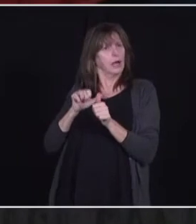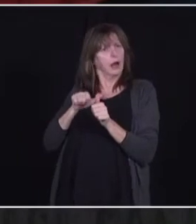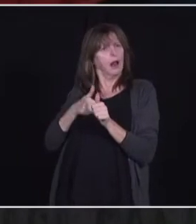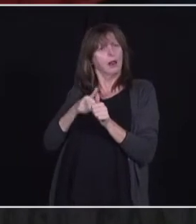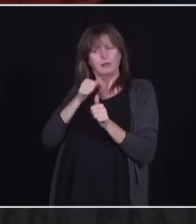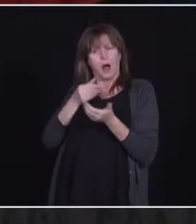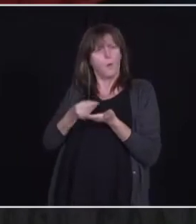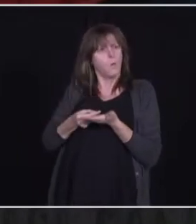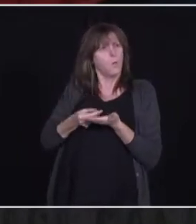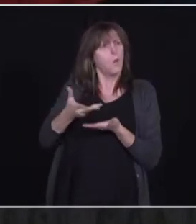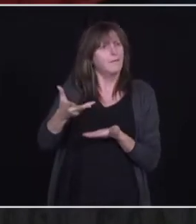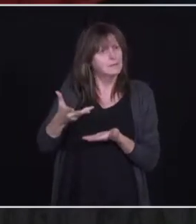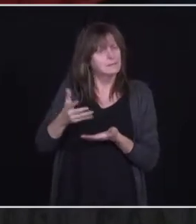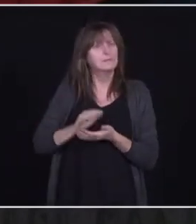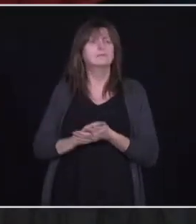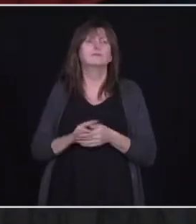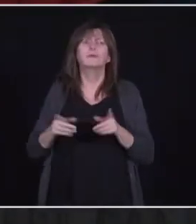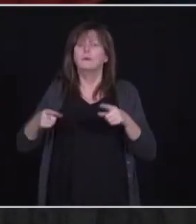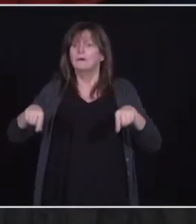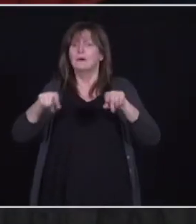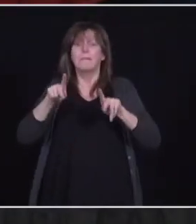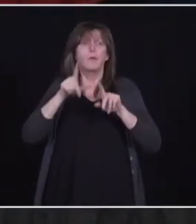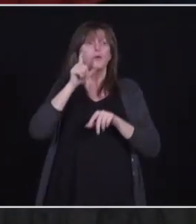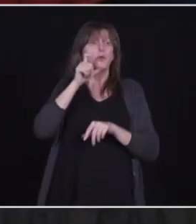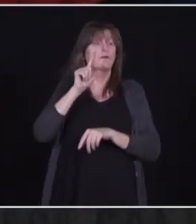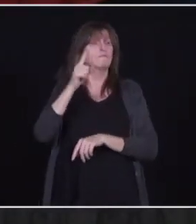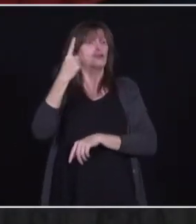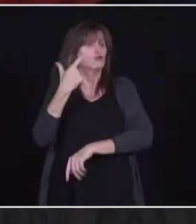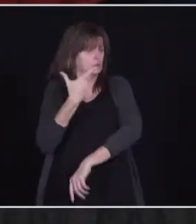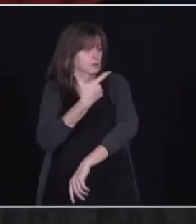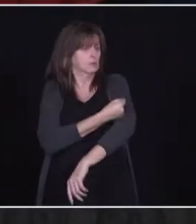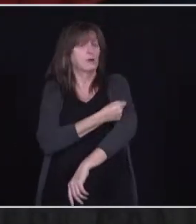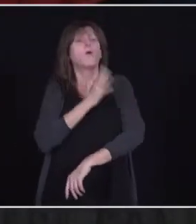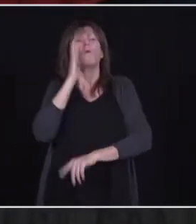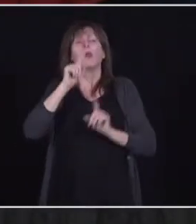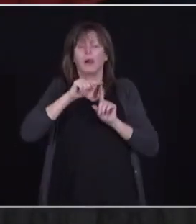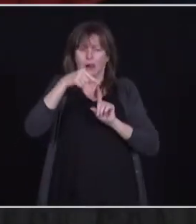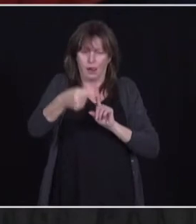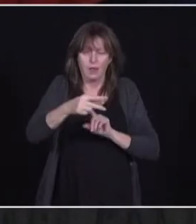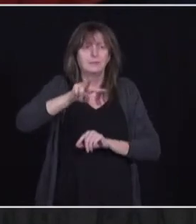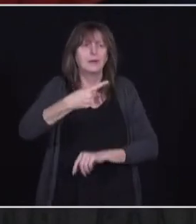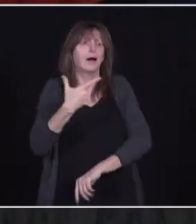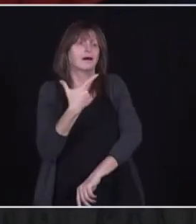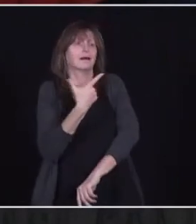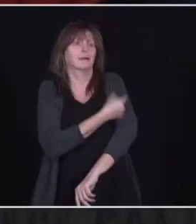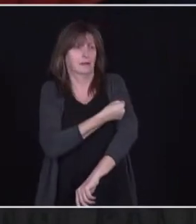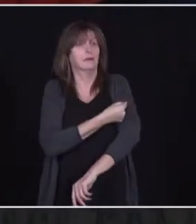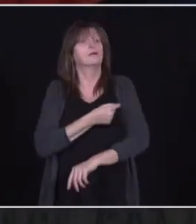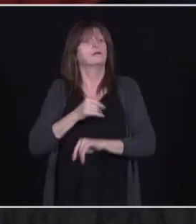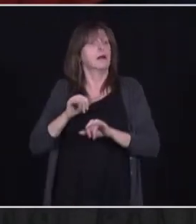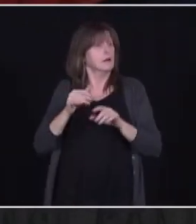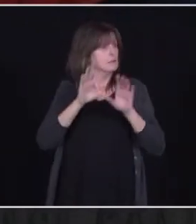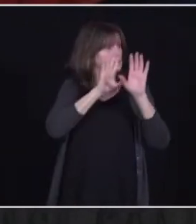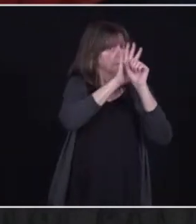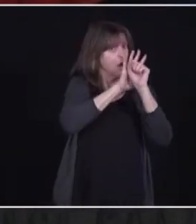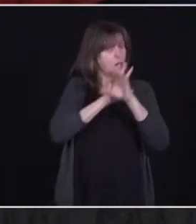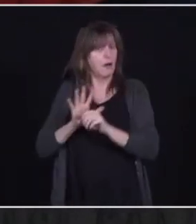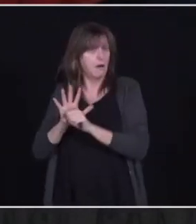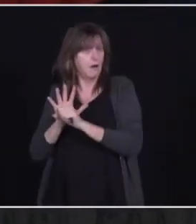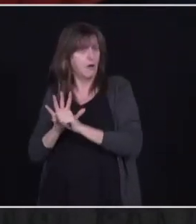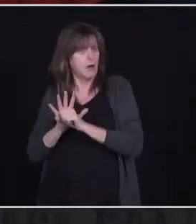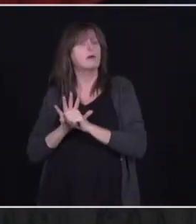people will get the second vaccination. Once that is finished, both sites will write a playbook on how they've done the vaccinations,